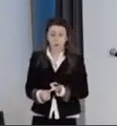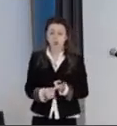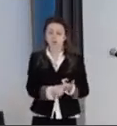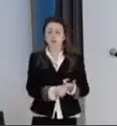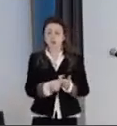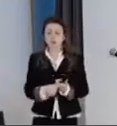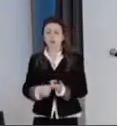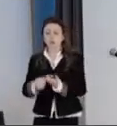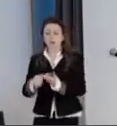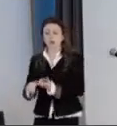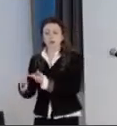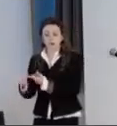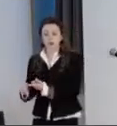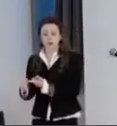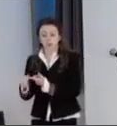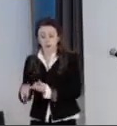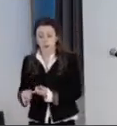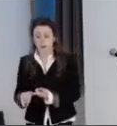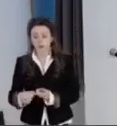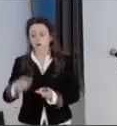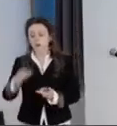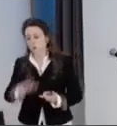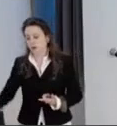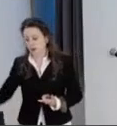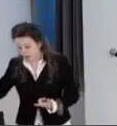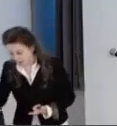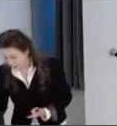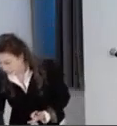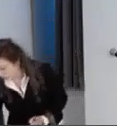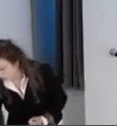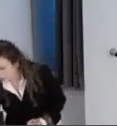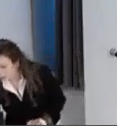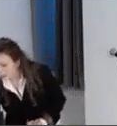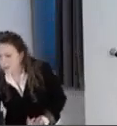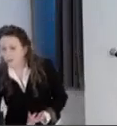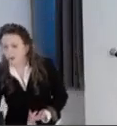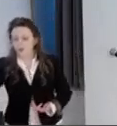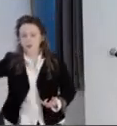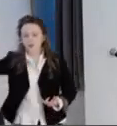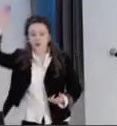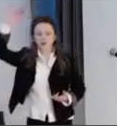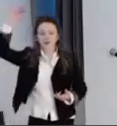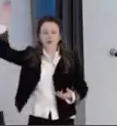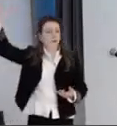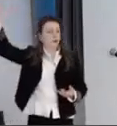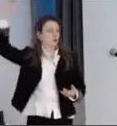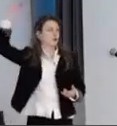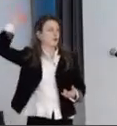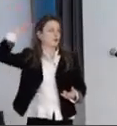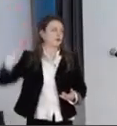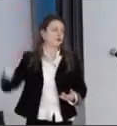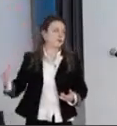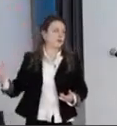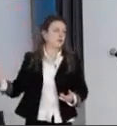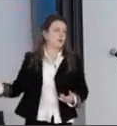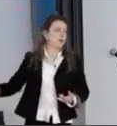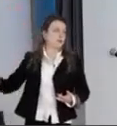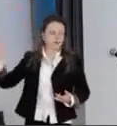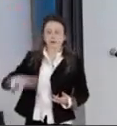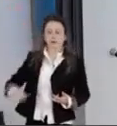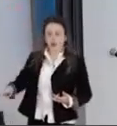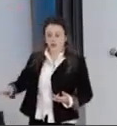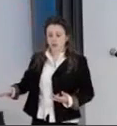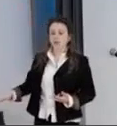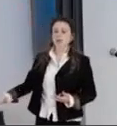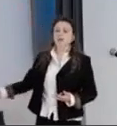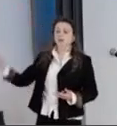it, such as it's being the result of the sea's erosion. So now we finally come to the concepts of aesthetic omission and aesthetic deception that I